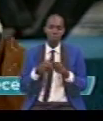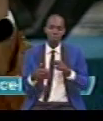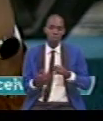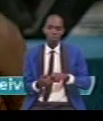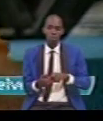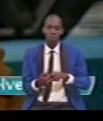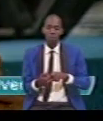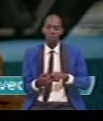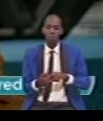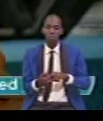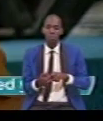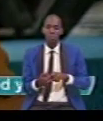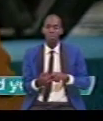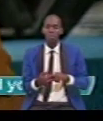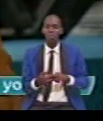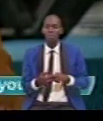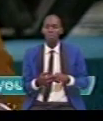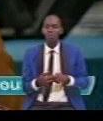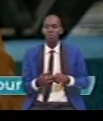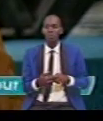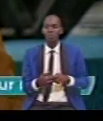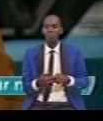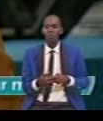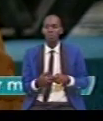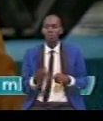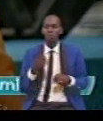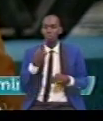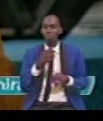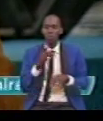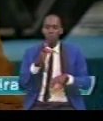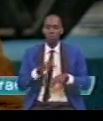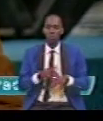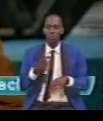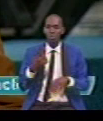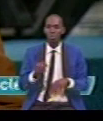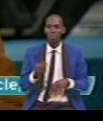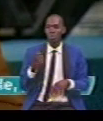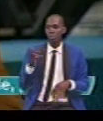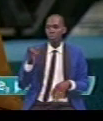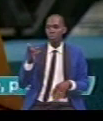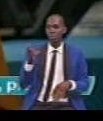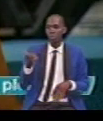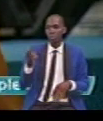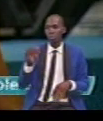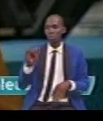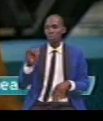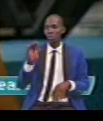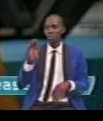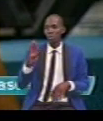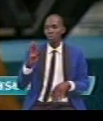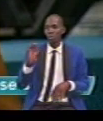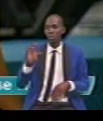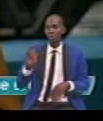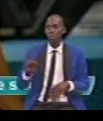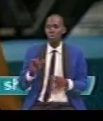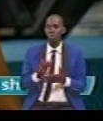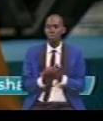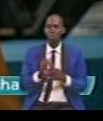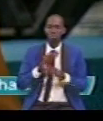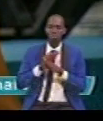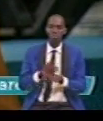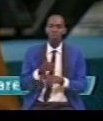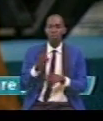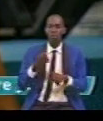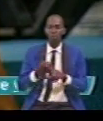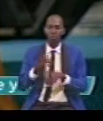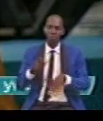and the bent spinal column, which affected the nerves. So that's what caused the sudden stop in walking. I went